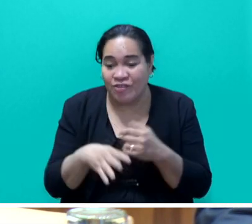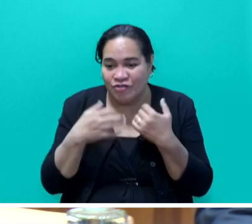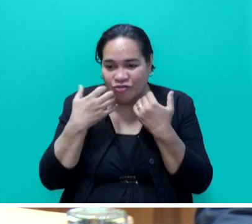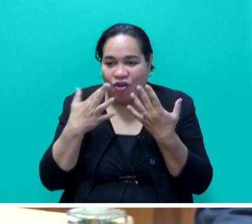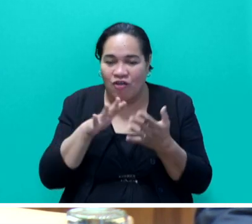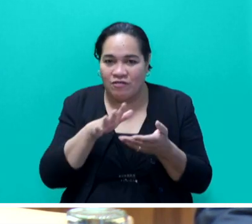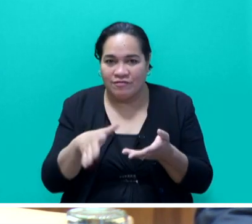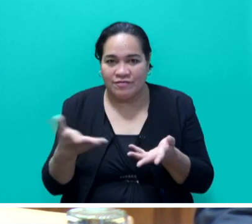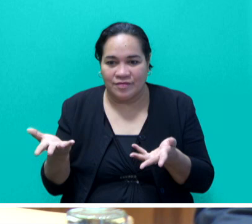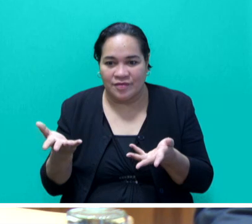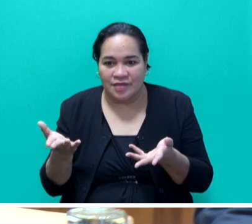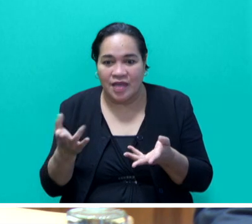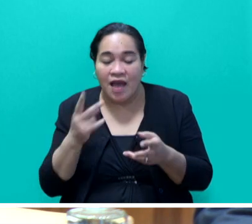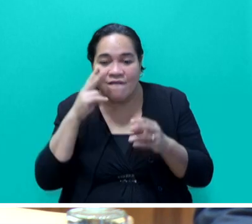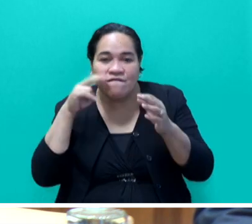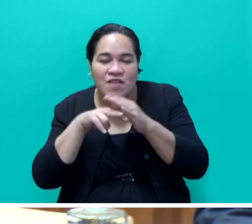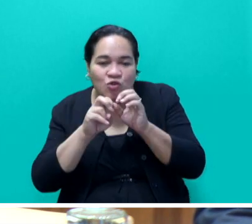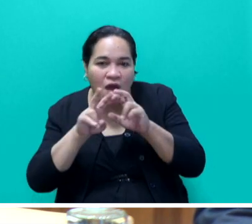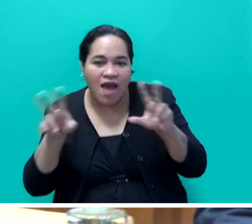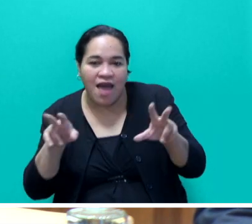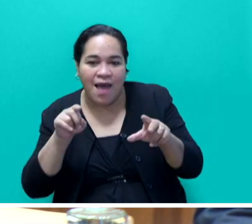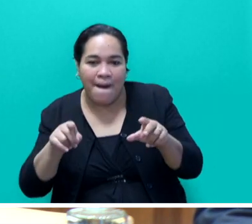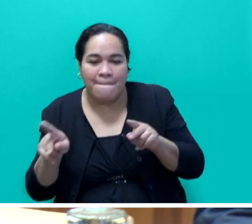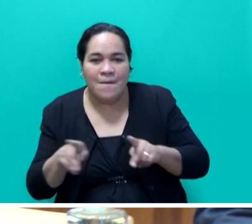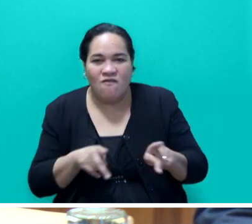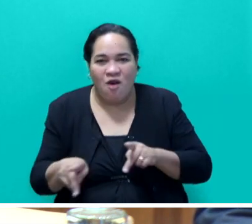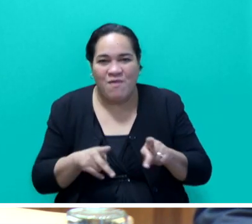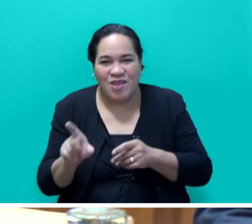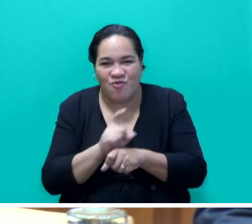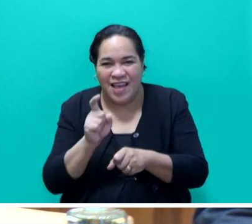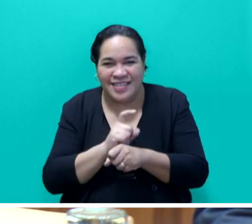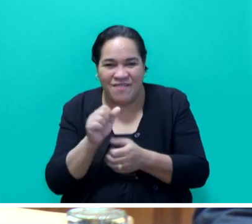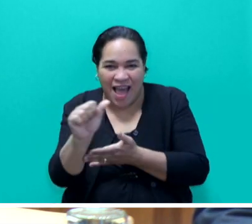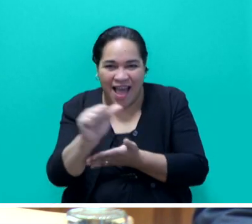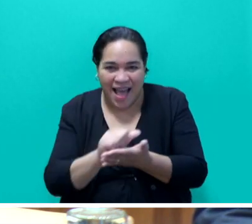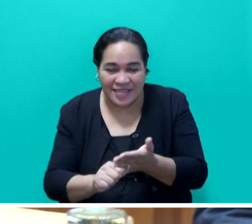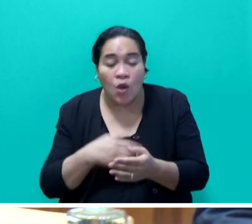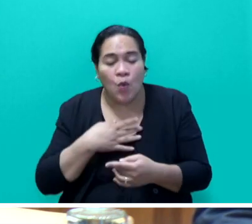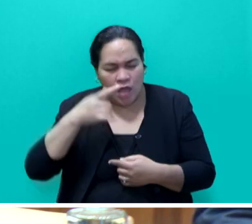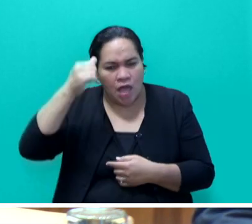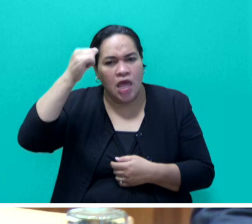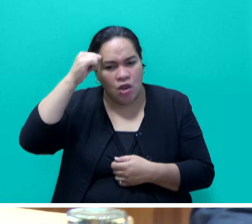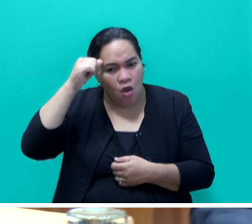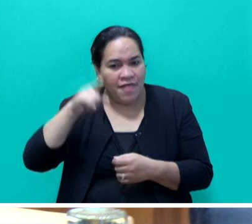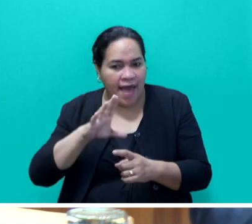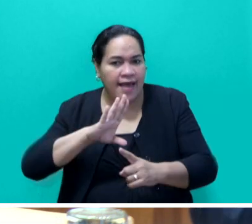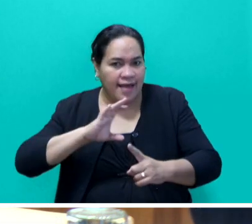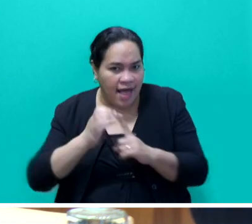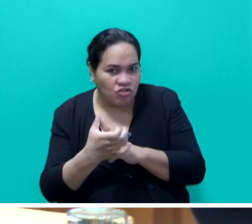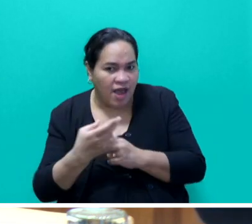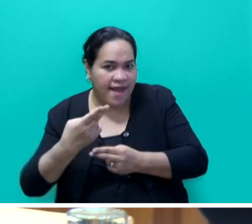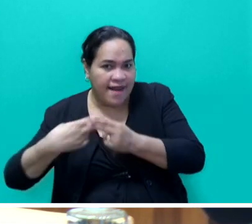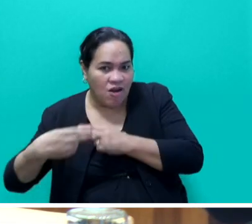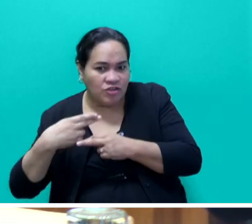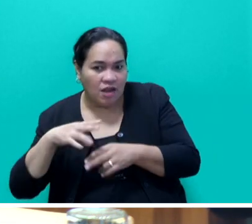all forms of visual, performing, and creative arts. We all know, Mr. Speaker, sir, the culture and heritage sector